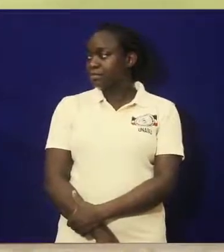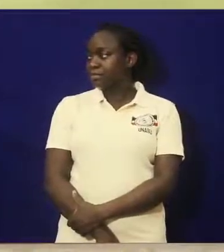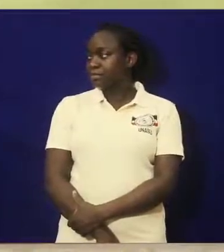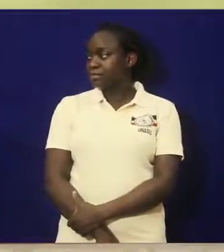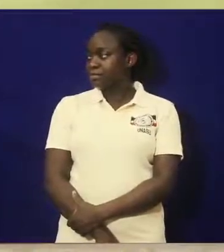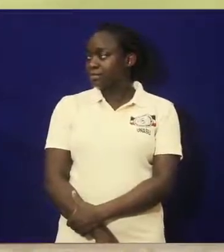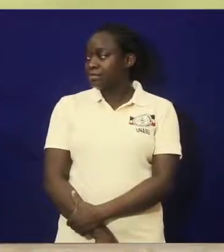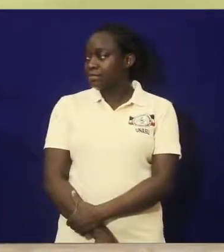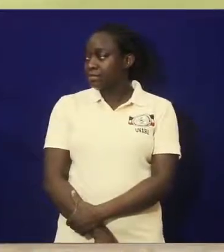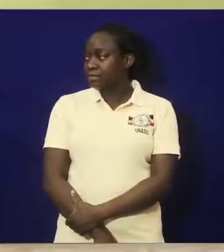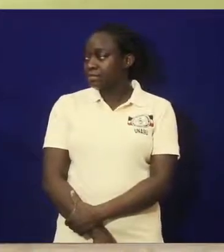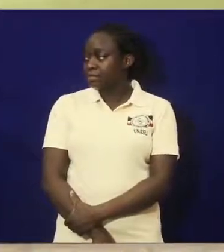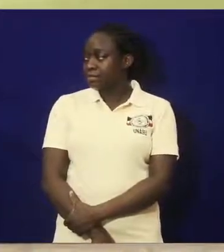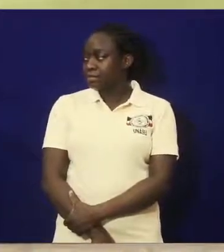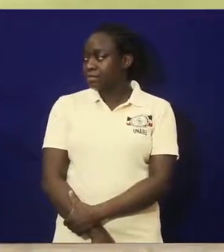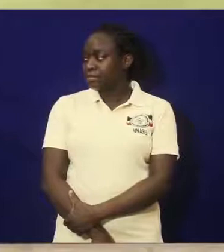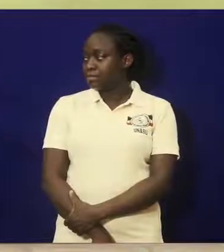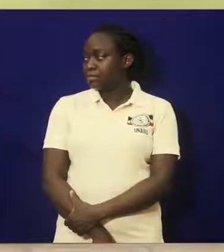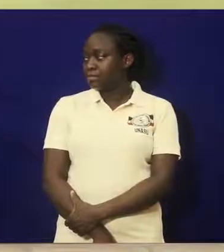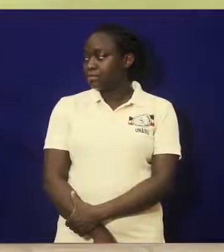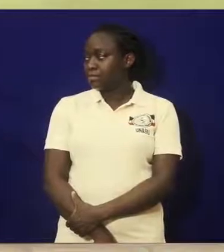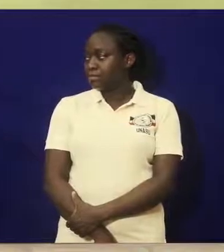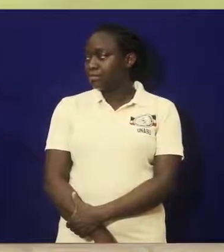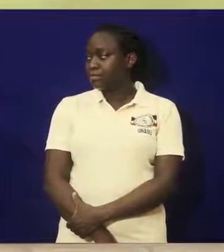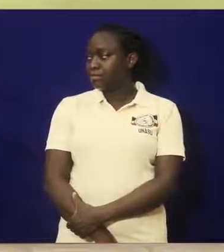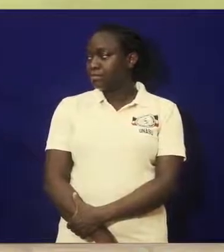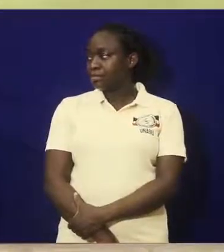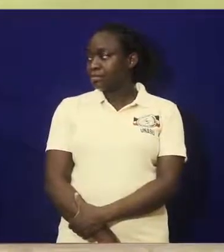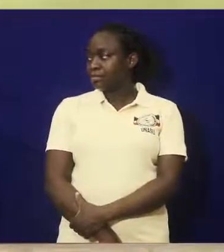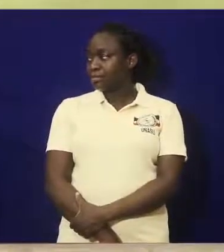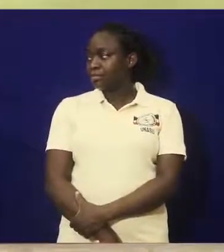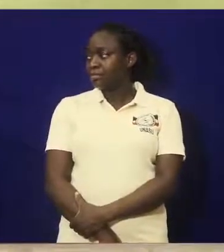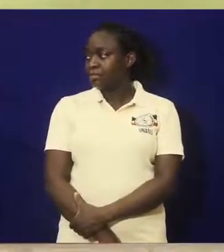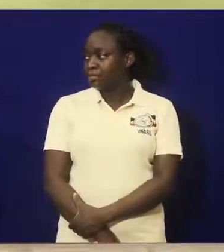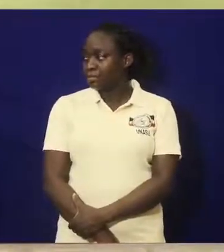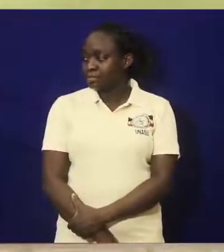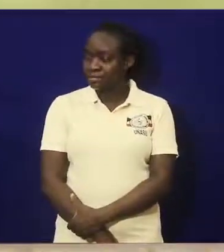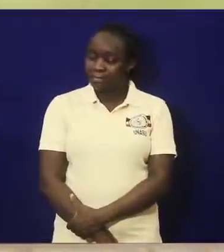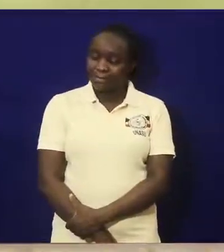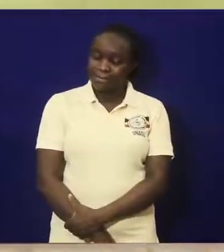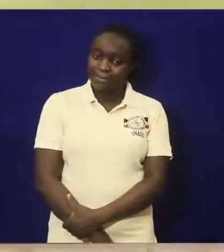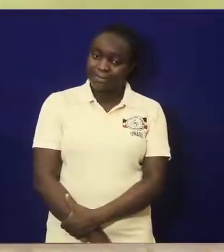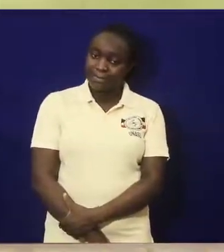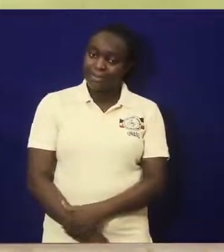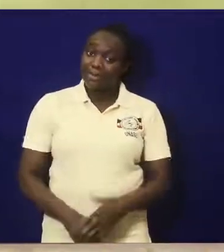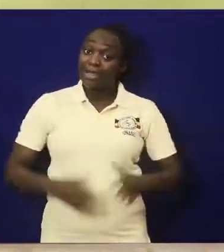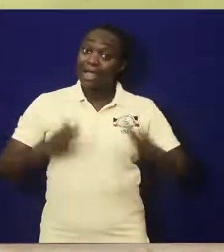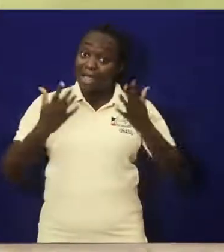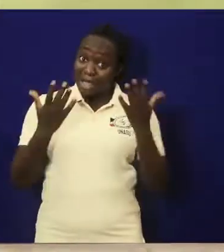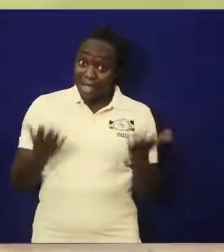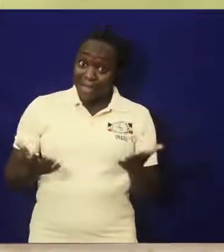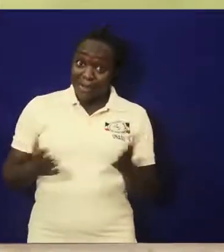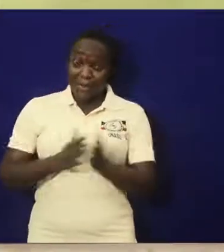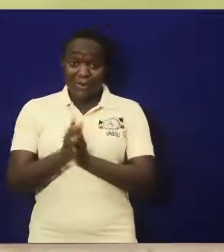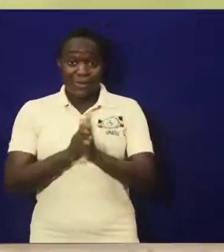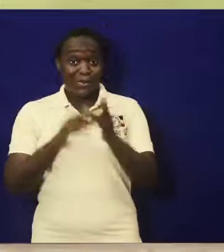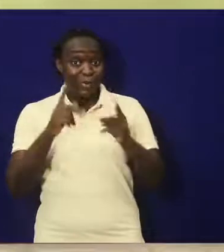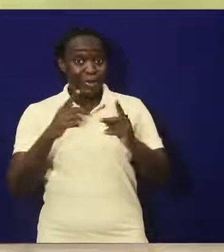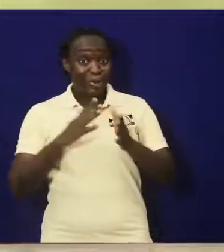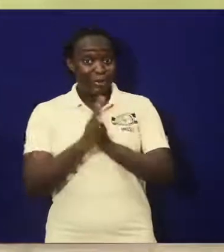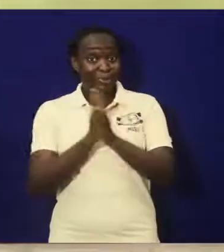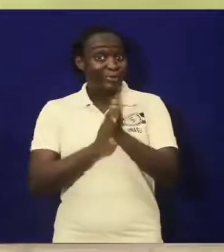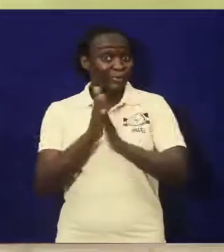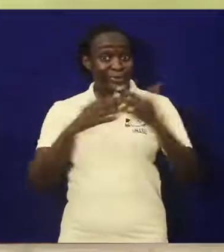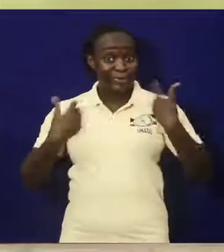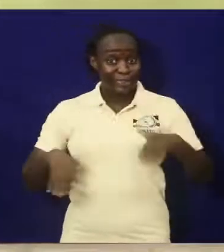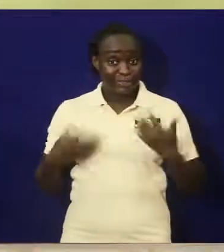will make all the seeds that you see. All right, I know you will learn the